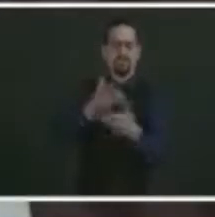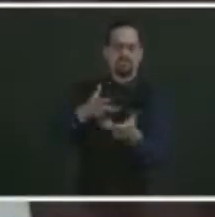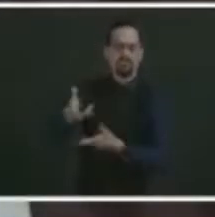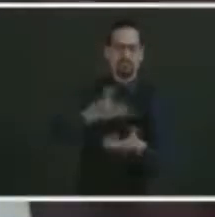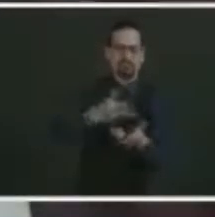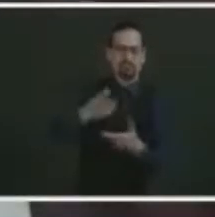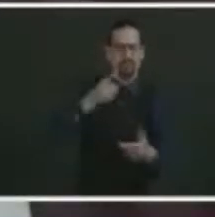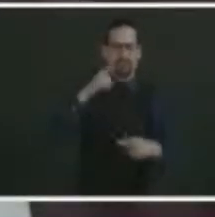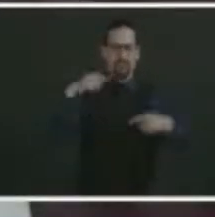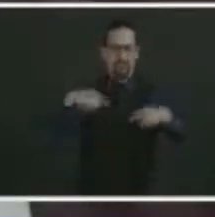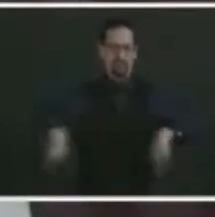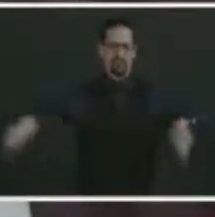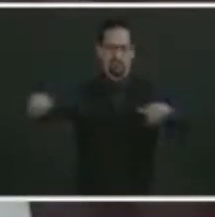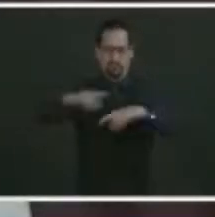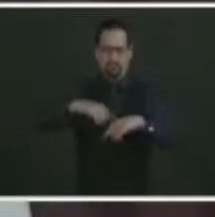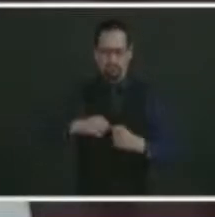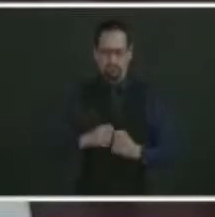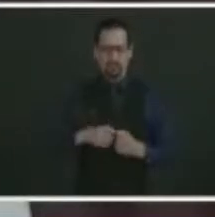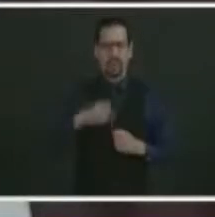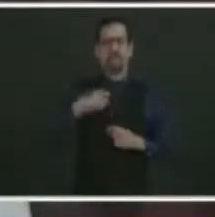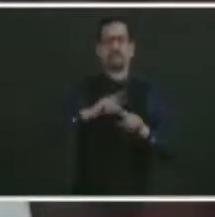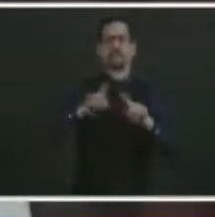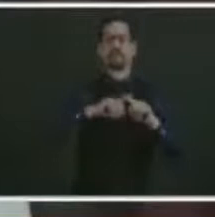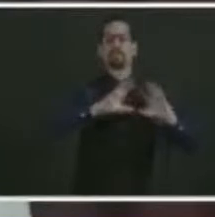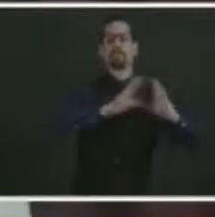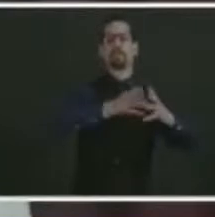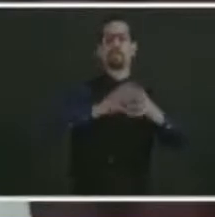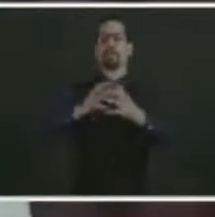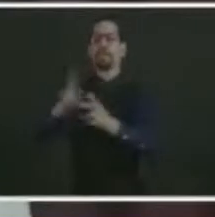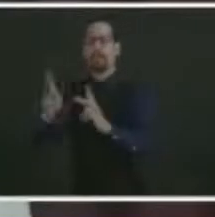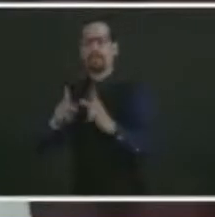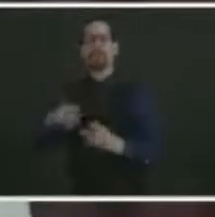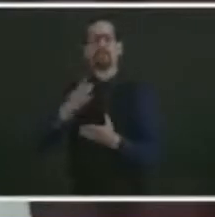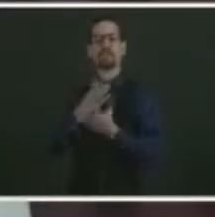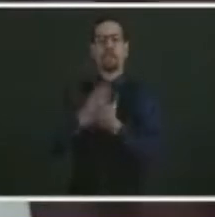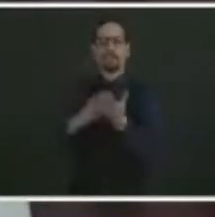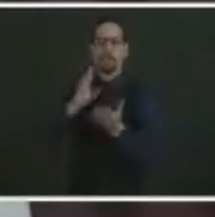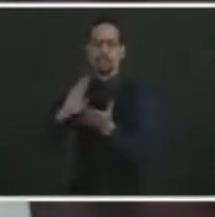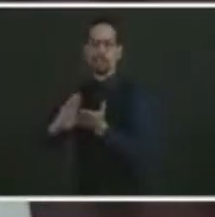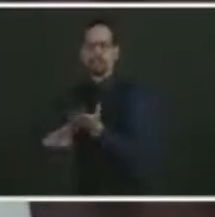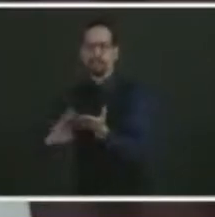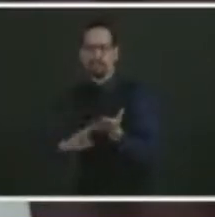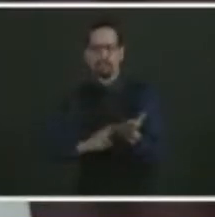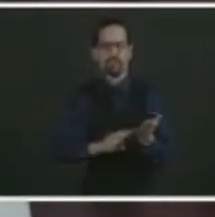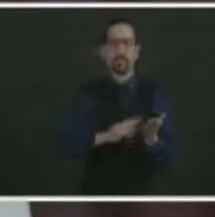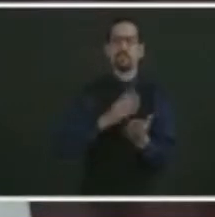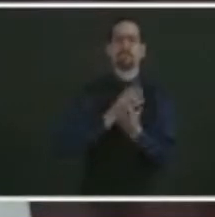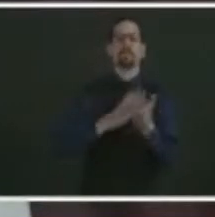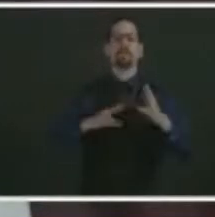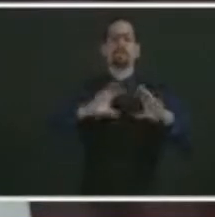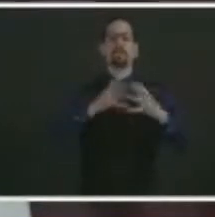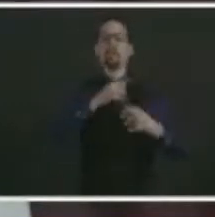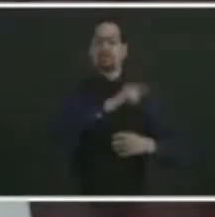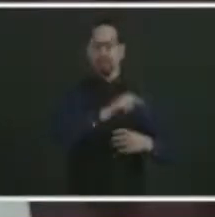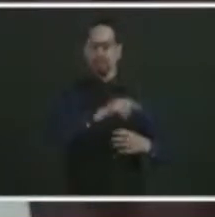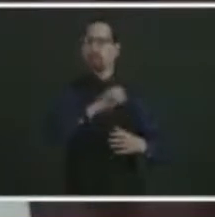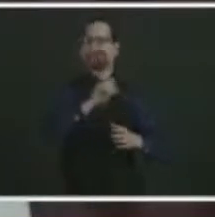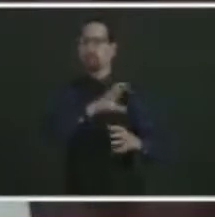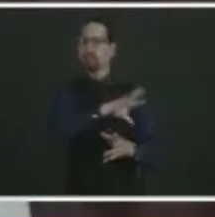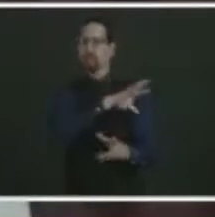There are groups that are excluded. Everyone else is included. And we are